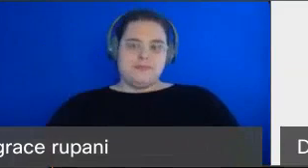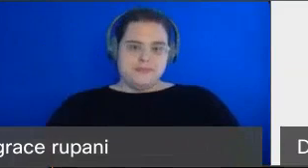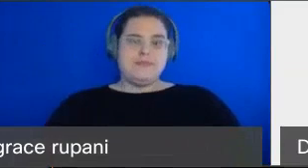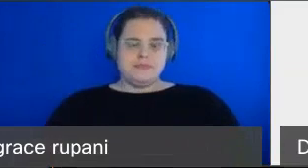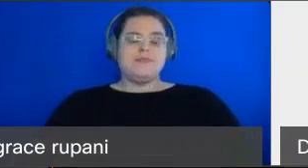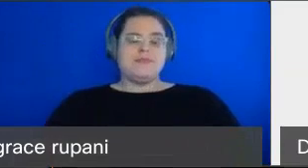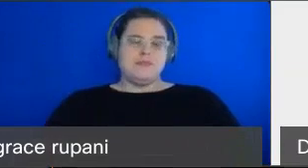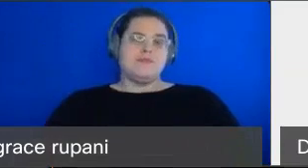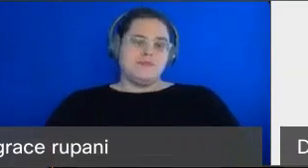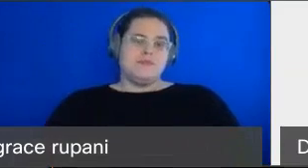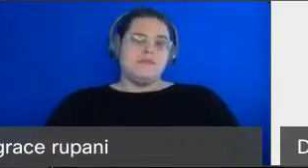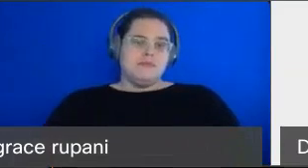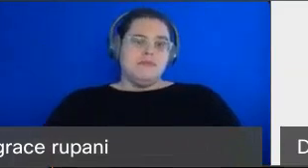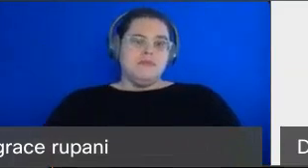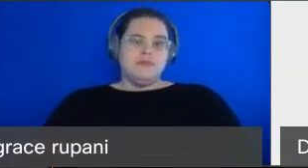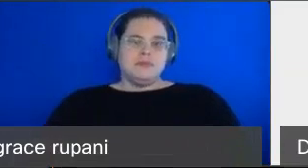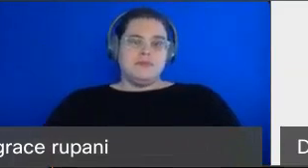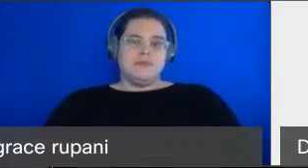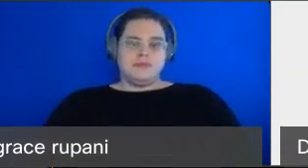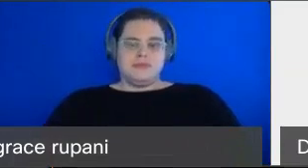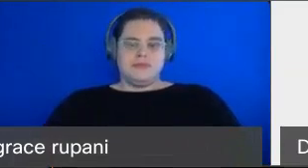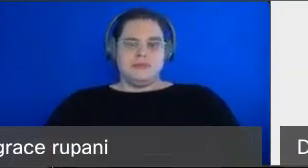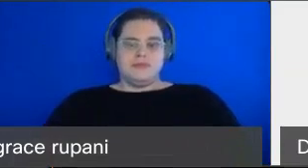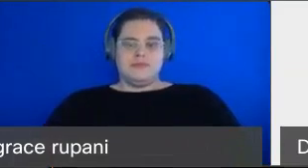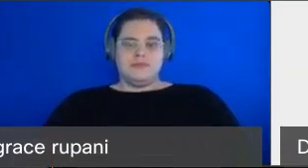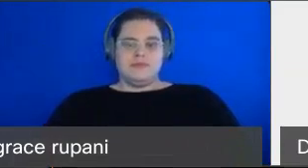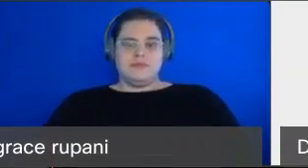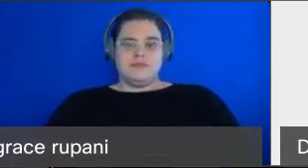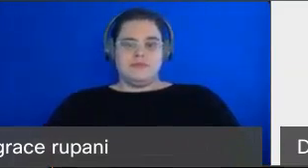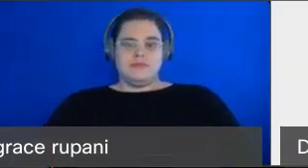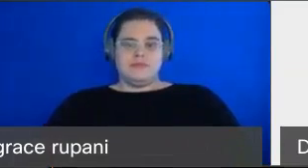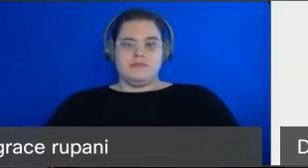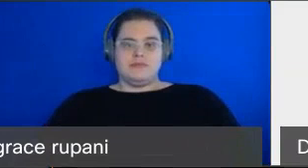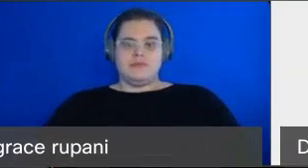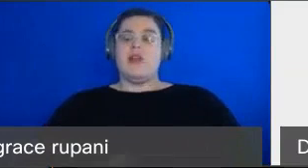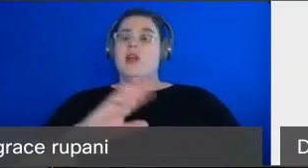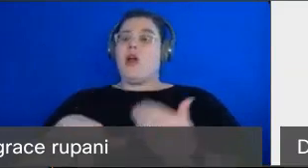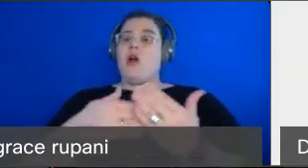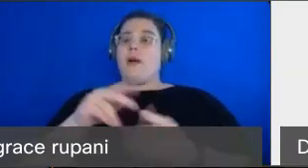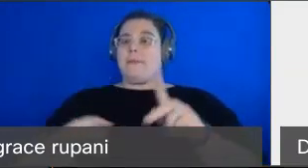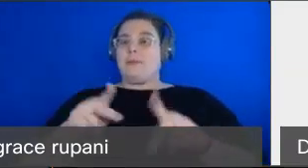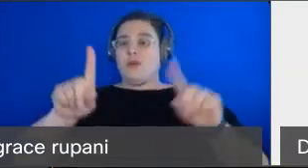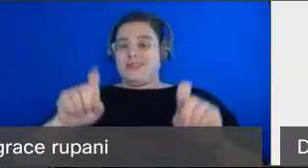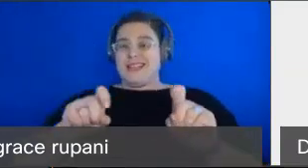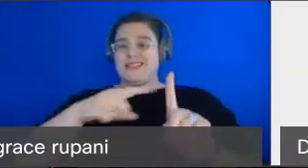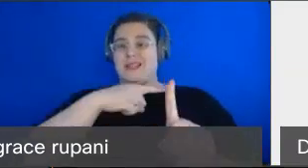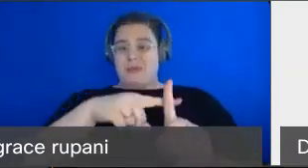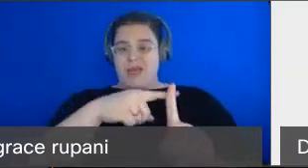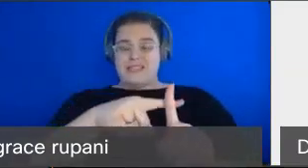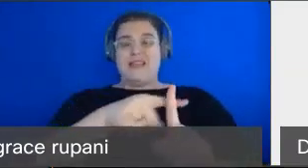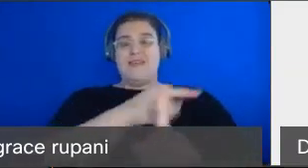So of the people who have tested positive, who have required inpatient